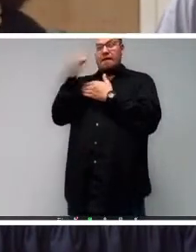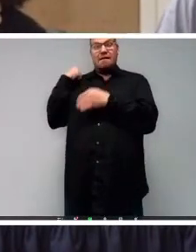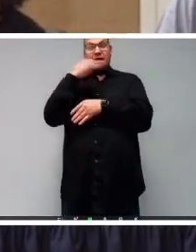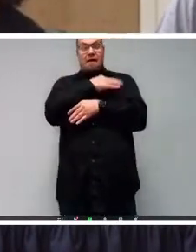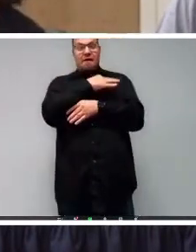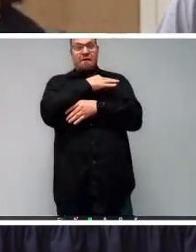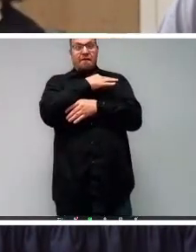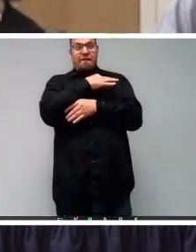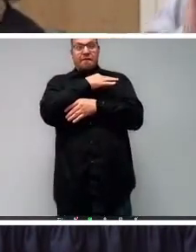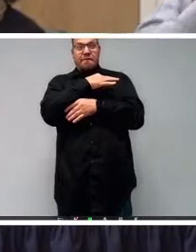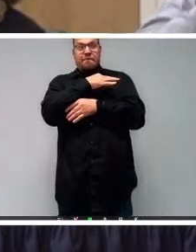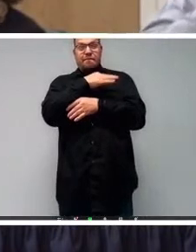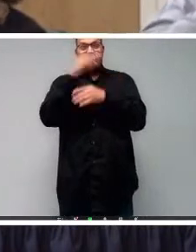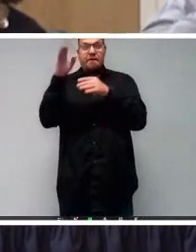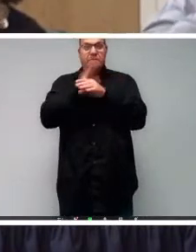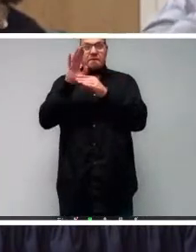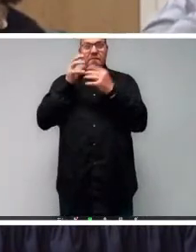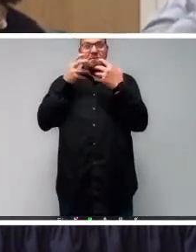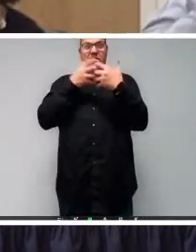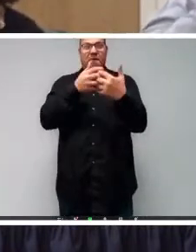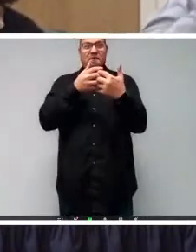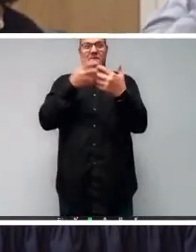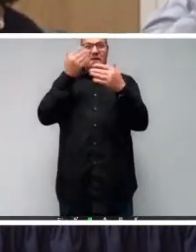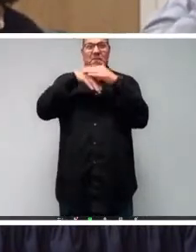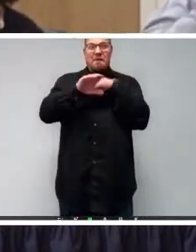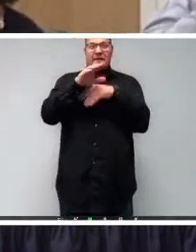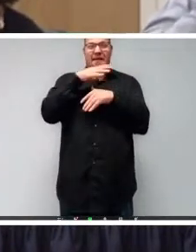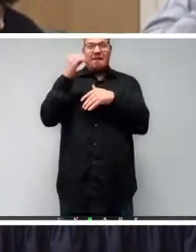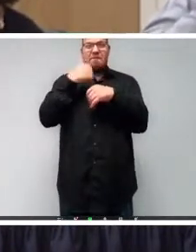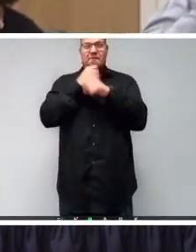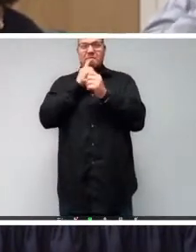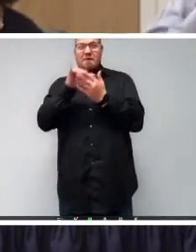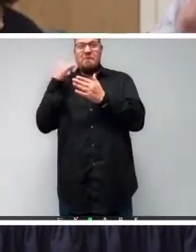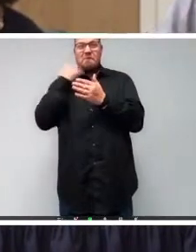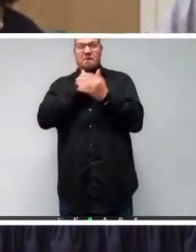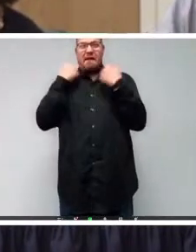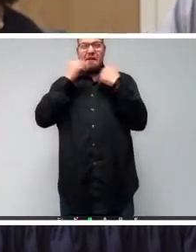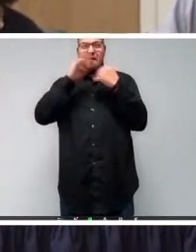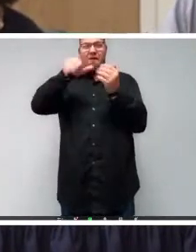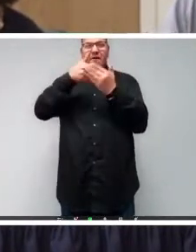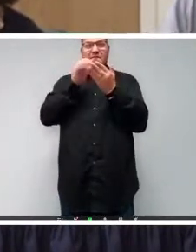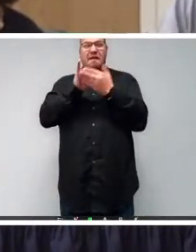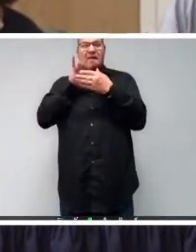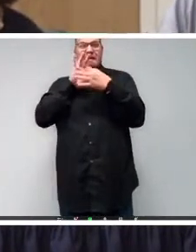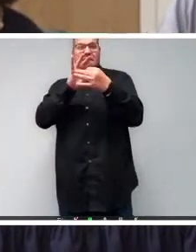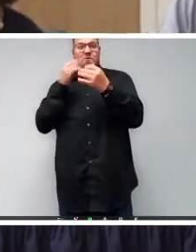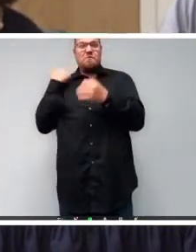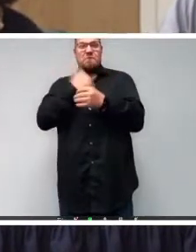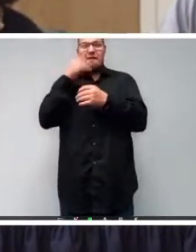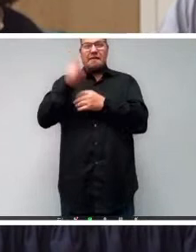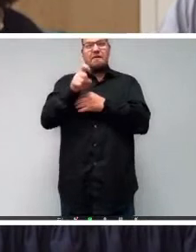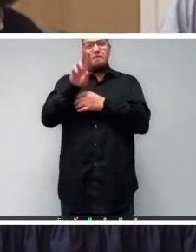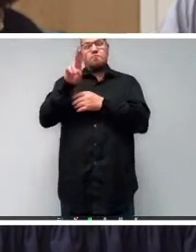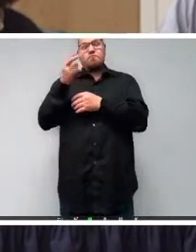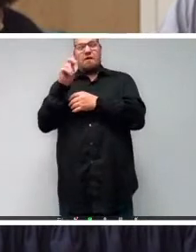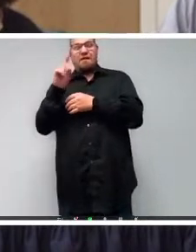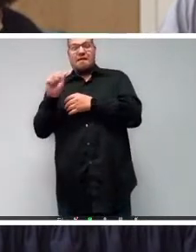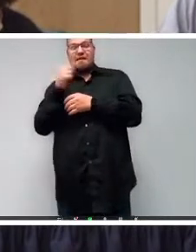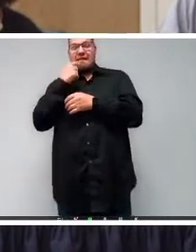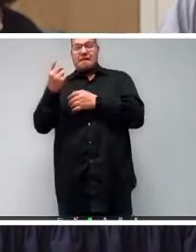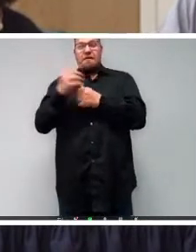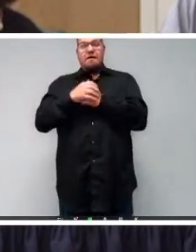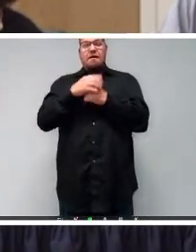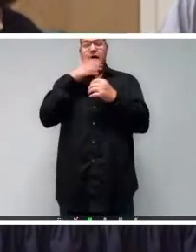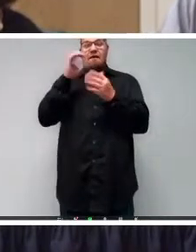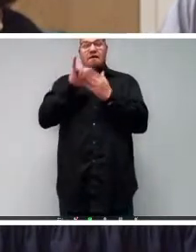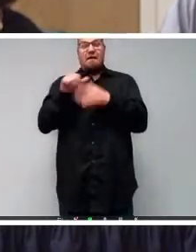The business partners would come in and make sure that we had all of the connections that we need, as Rhonda said, and the